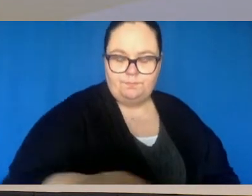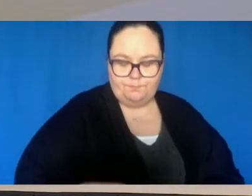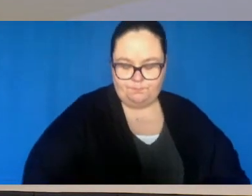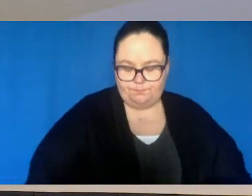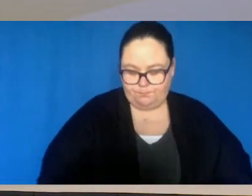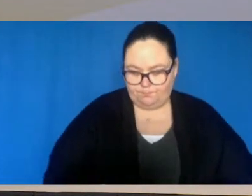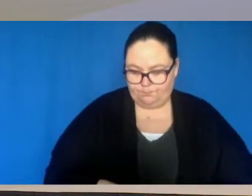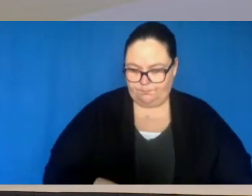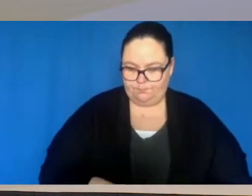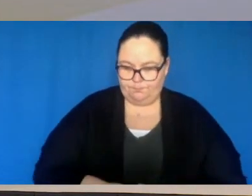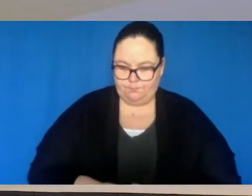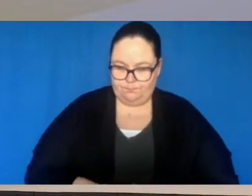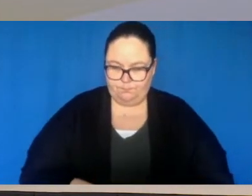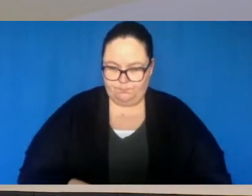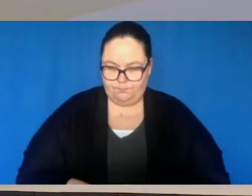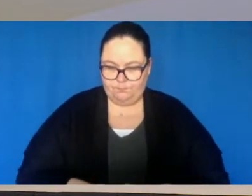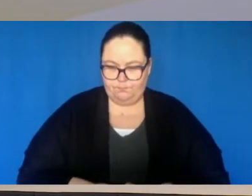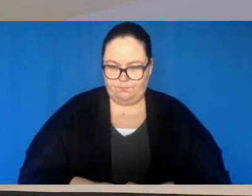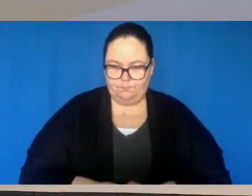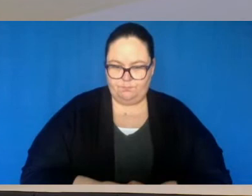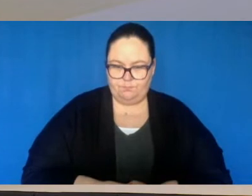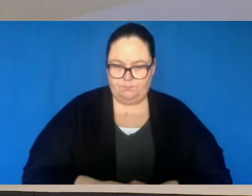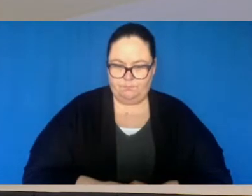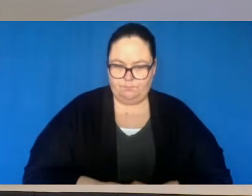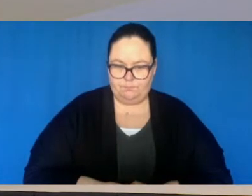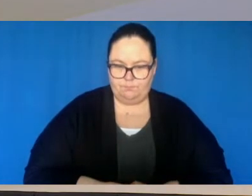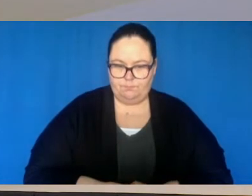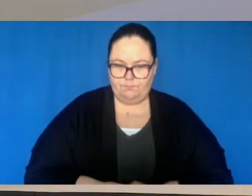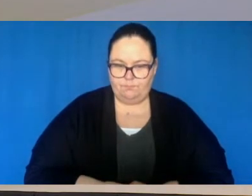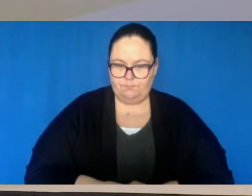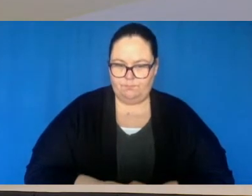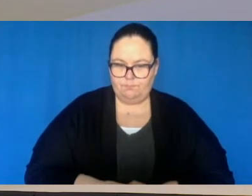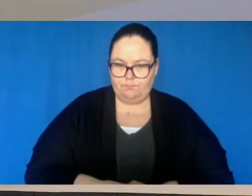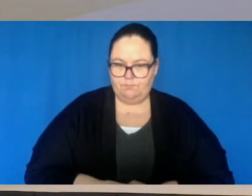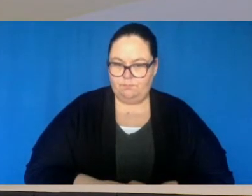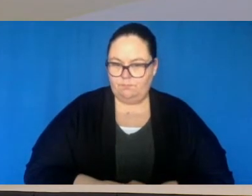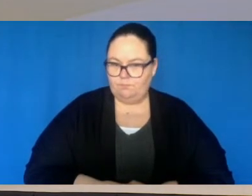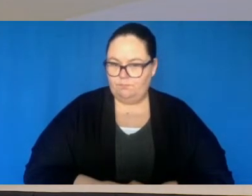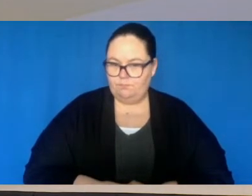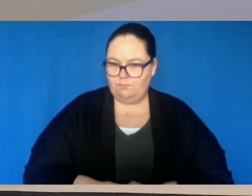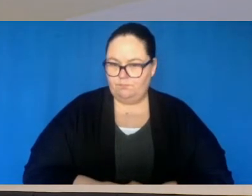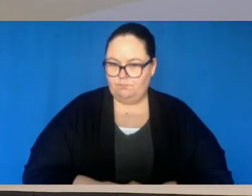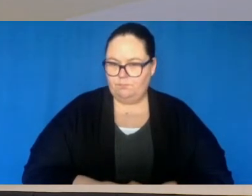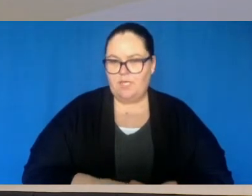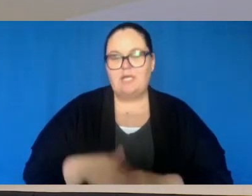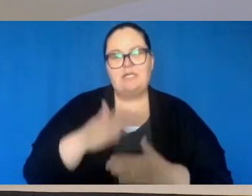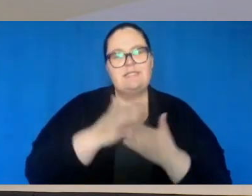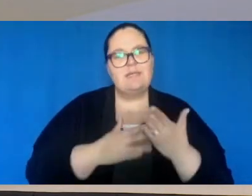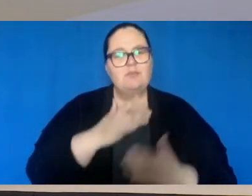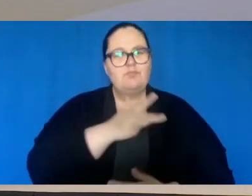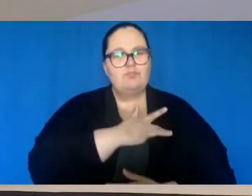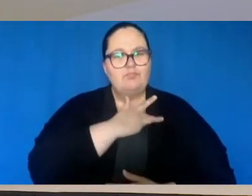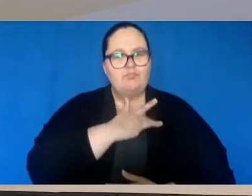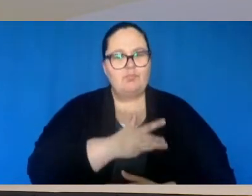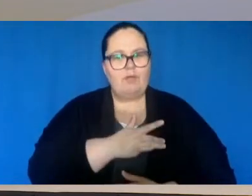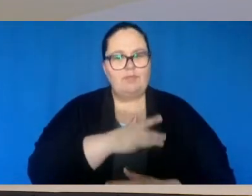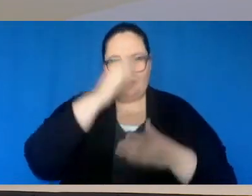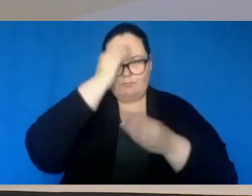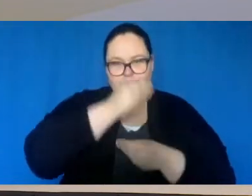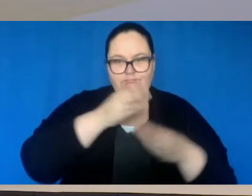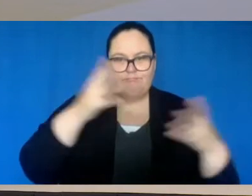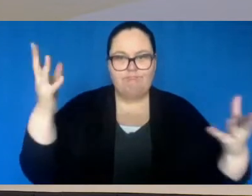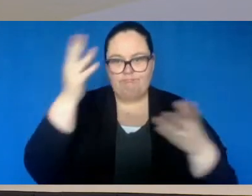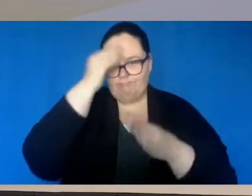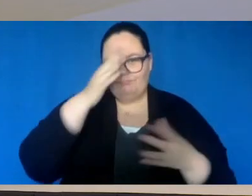if you'll be like reporting on the daily vaccination numbers. Other provinces are kind of releasing those numbers every